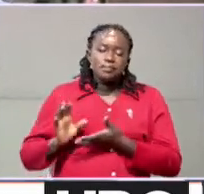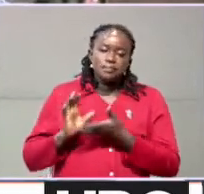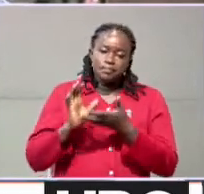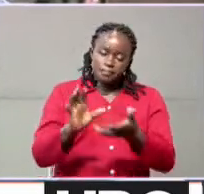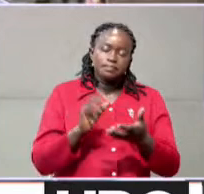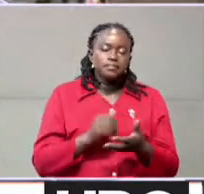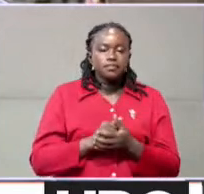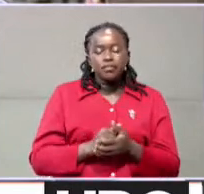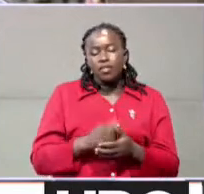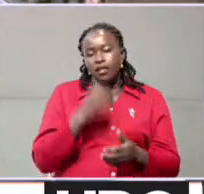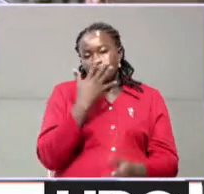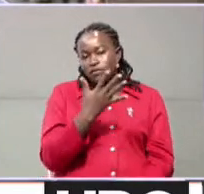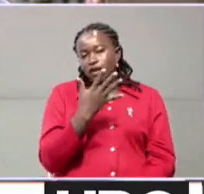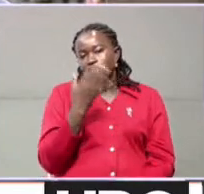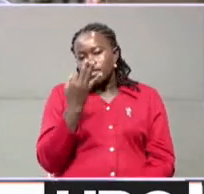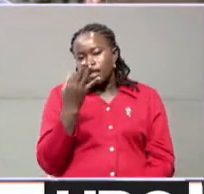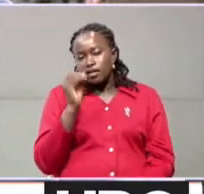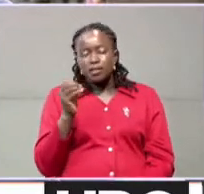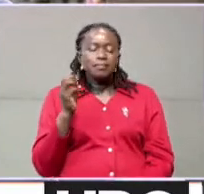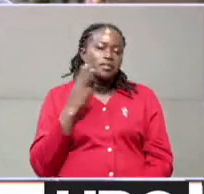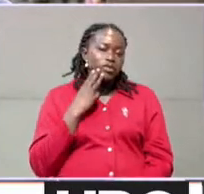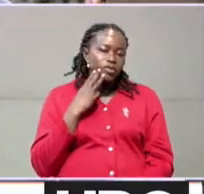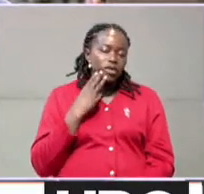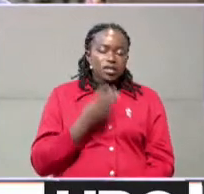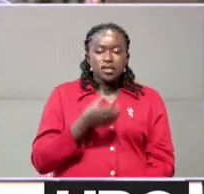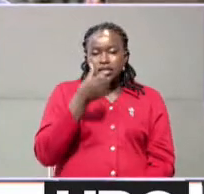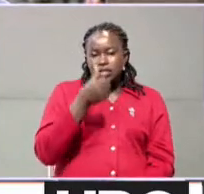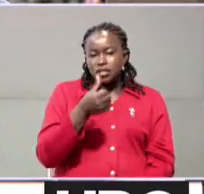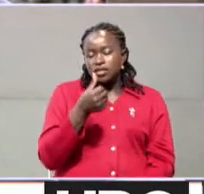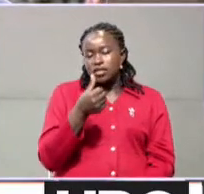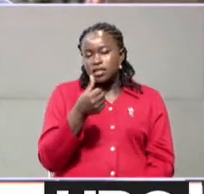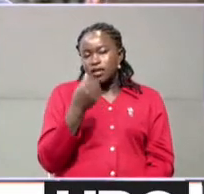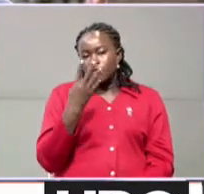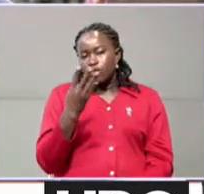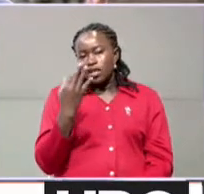of 530 million 643